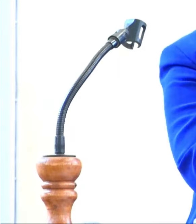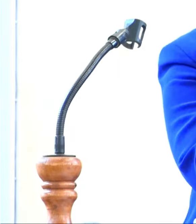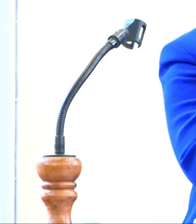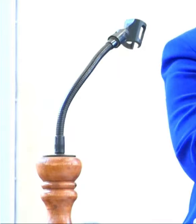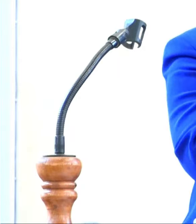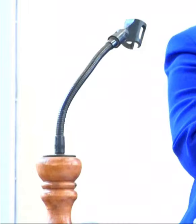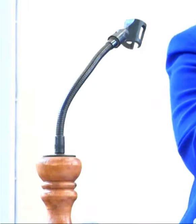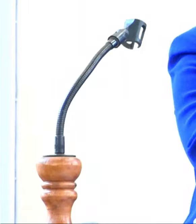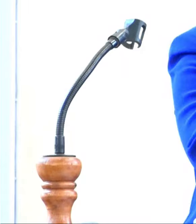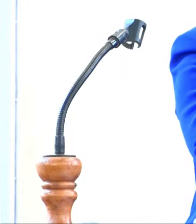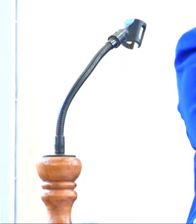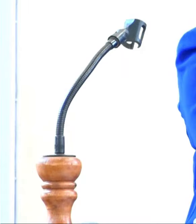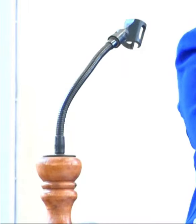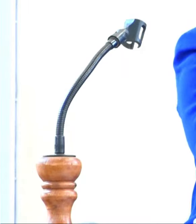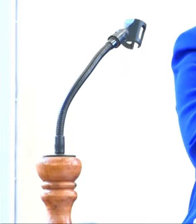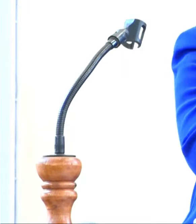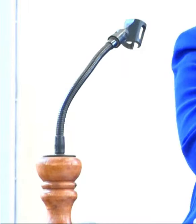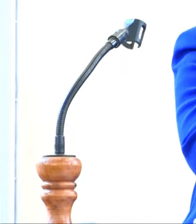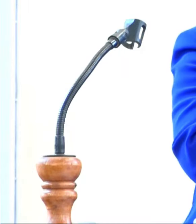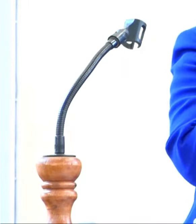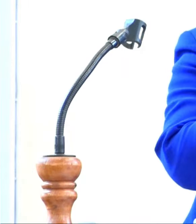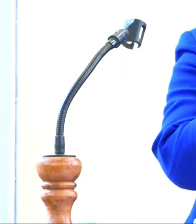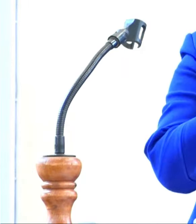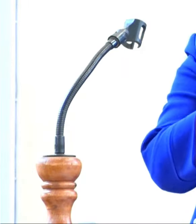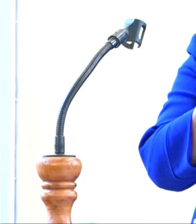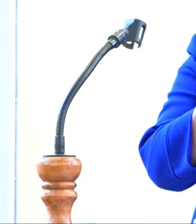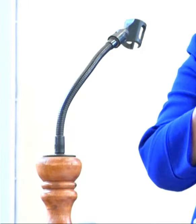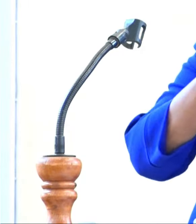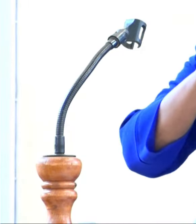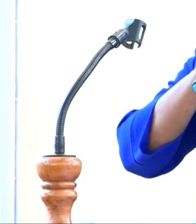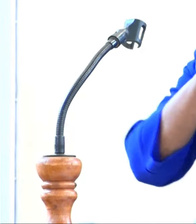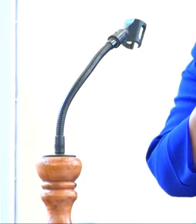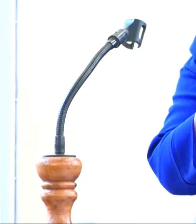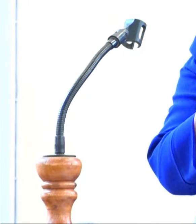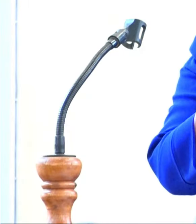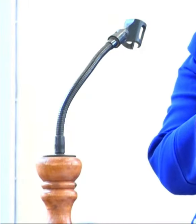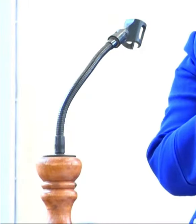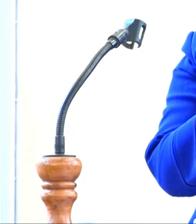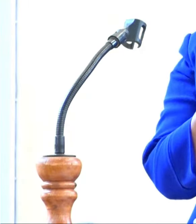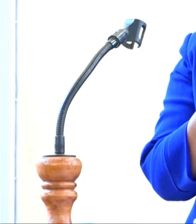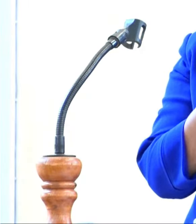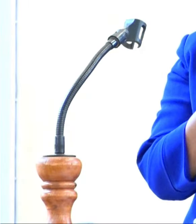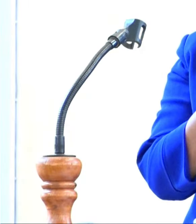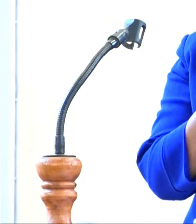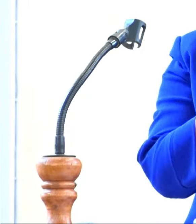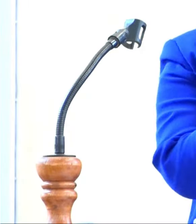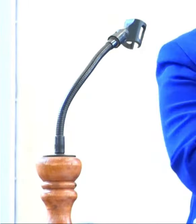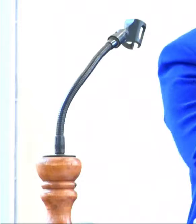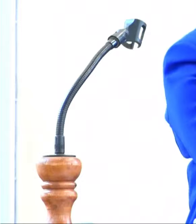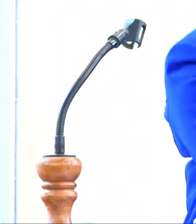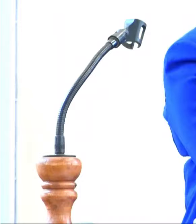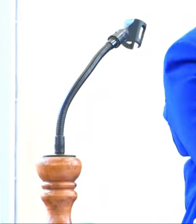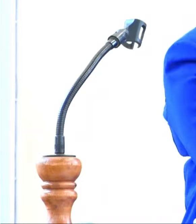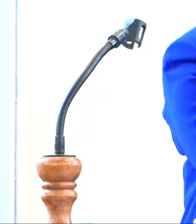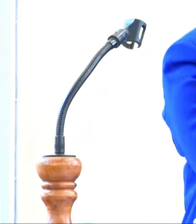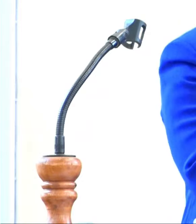and even in my ministry. Na nazidi kuangalia naona the familiar faces wenye ambao tulikuwa tunafanya